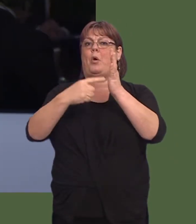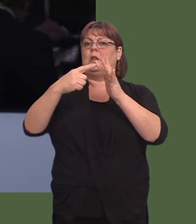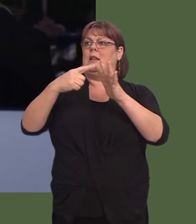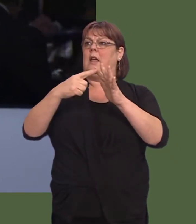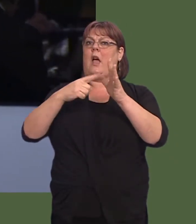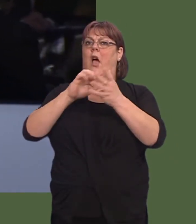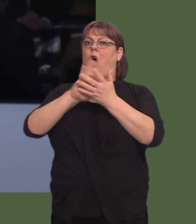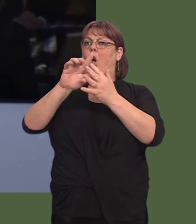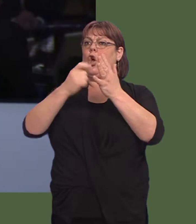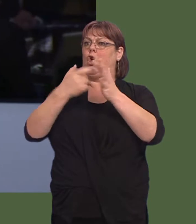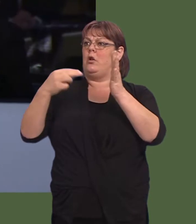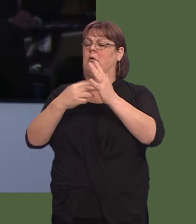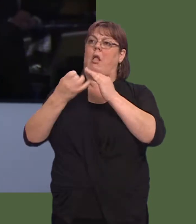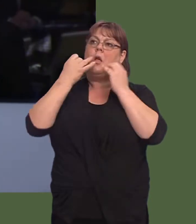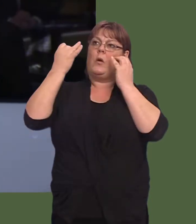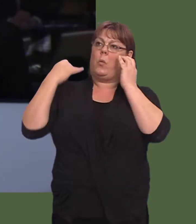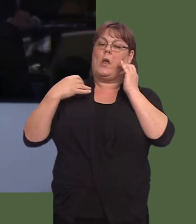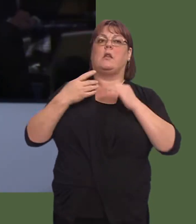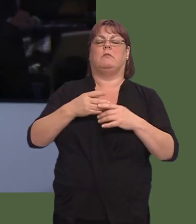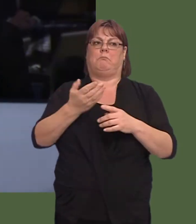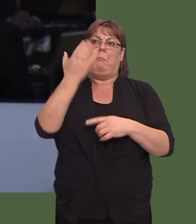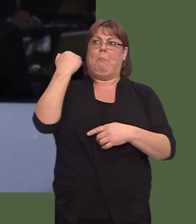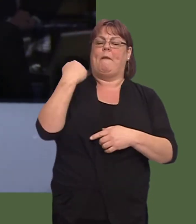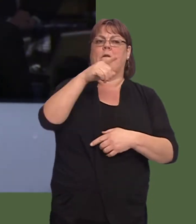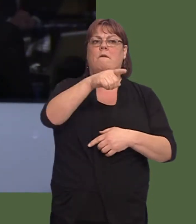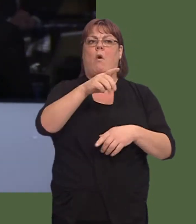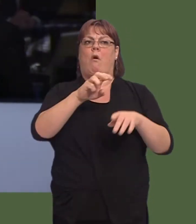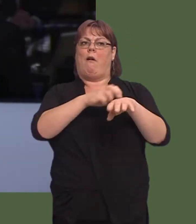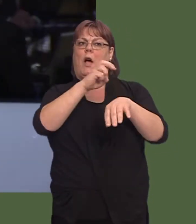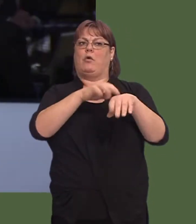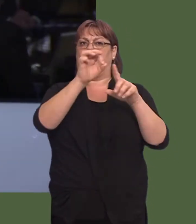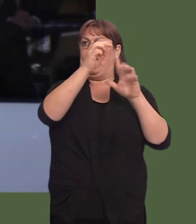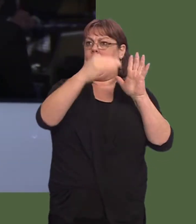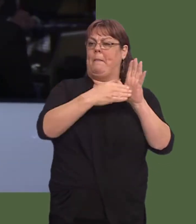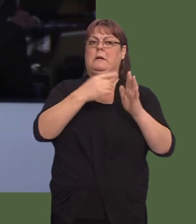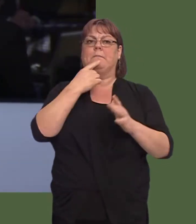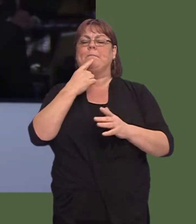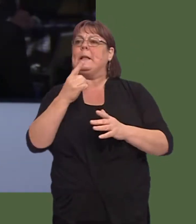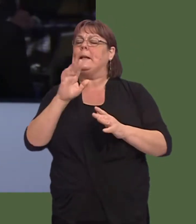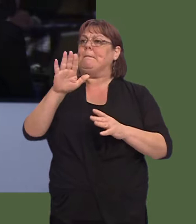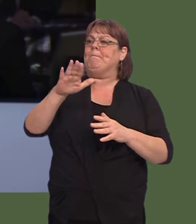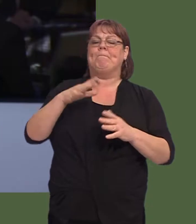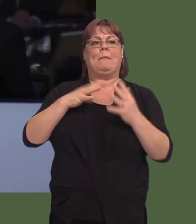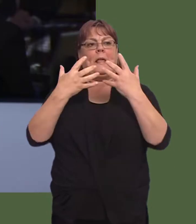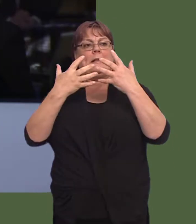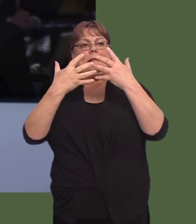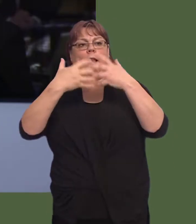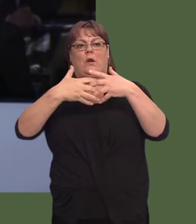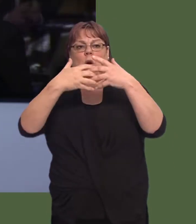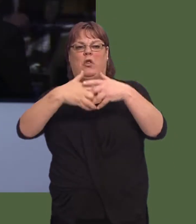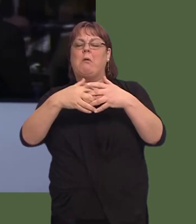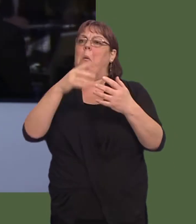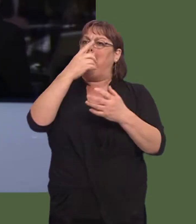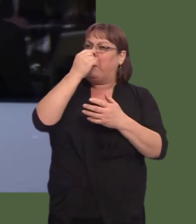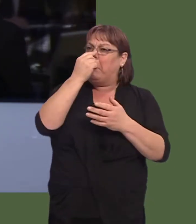Taoiseach of the Republic of Ireland, stated that technology would be a